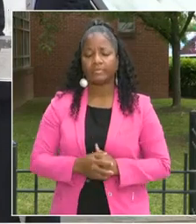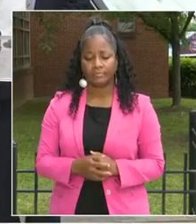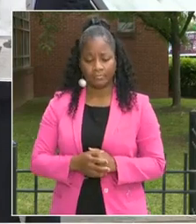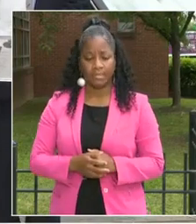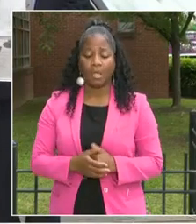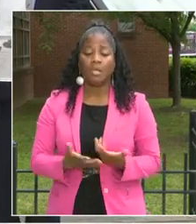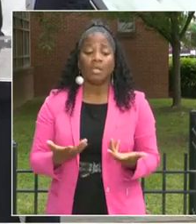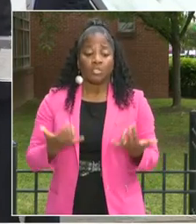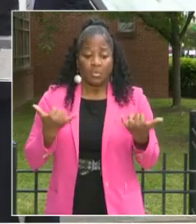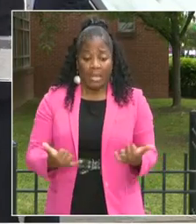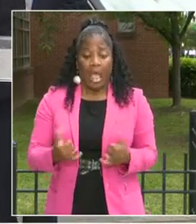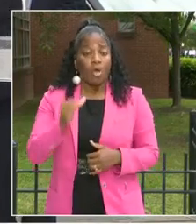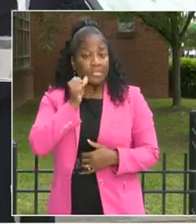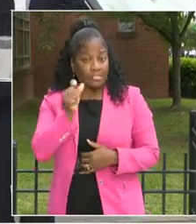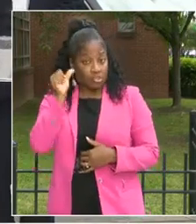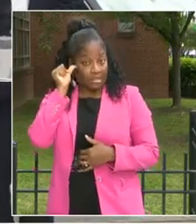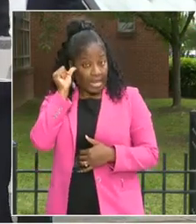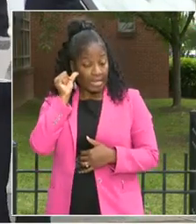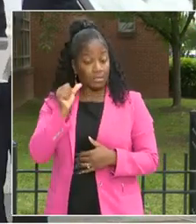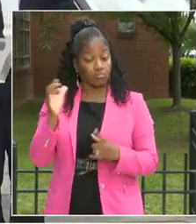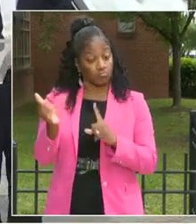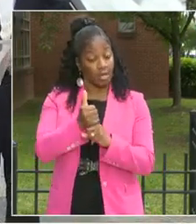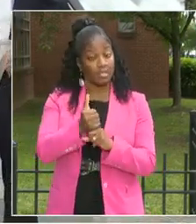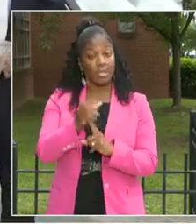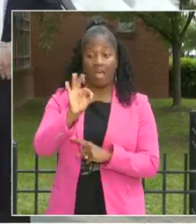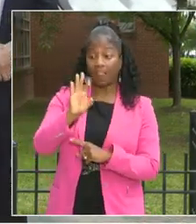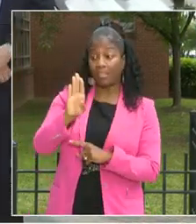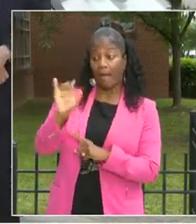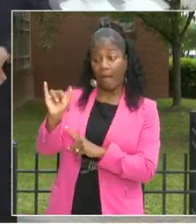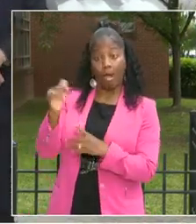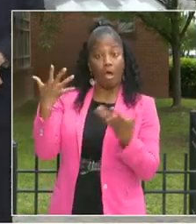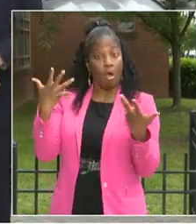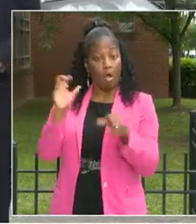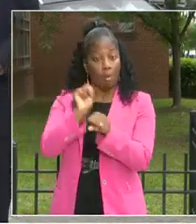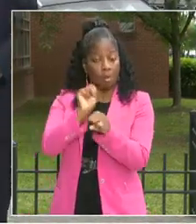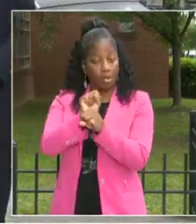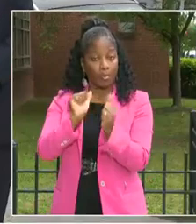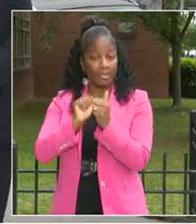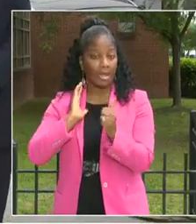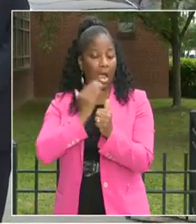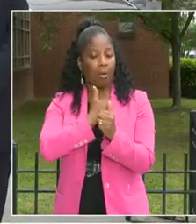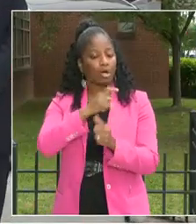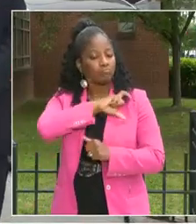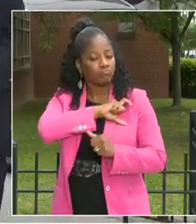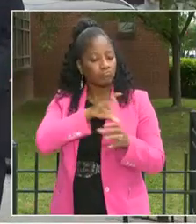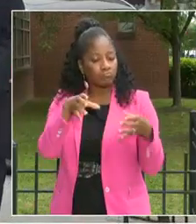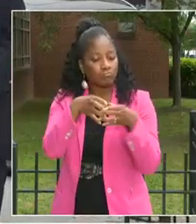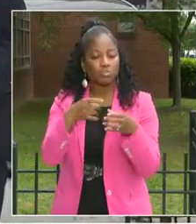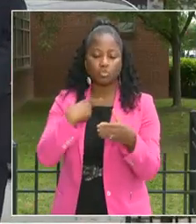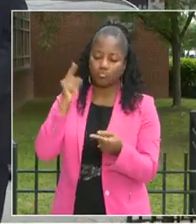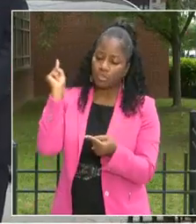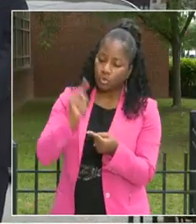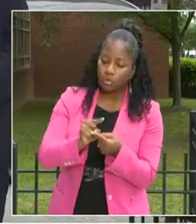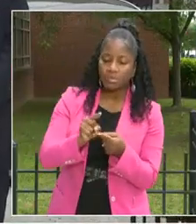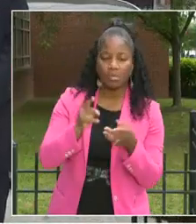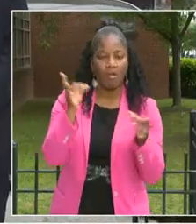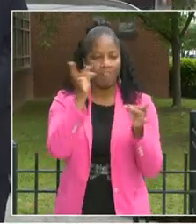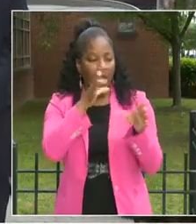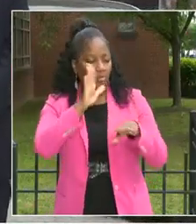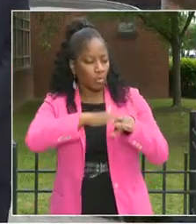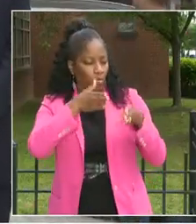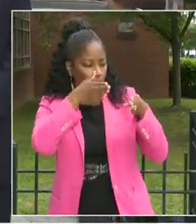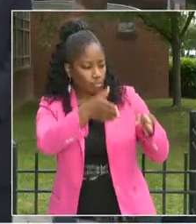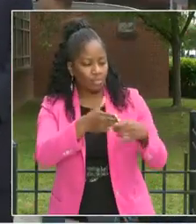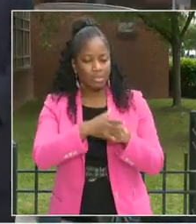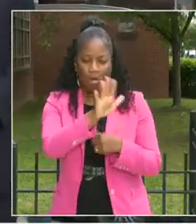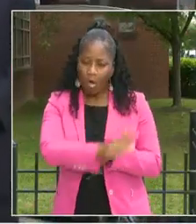to yesterday's arrests, the FBI also works with our law enforcement partners every day to reduce violence on the streets in our communities